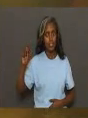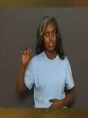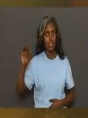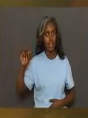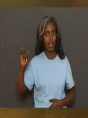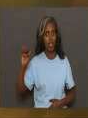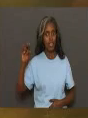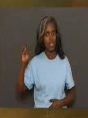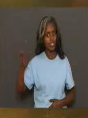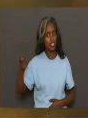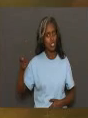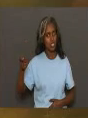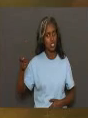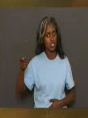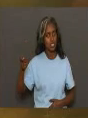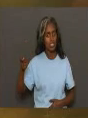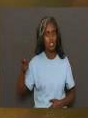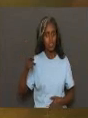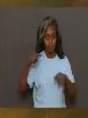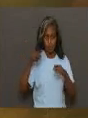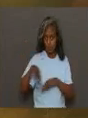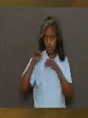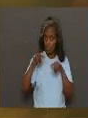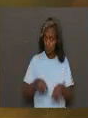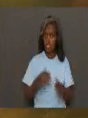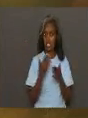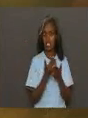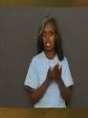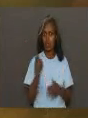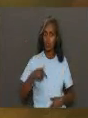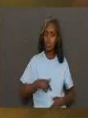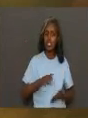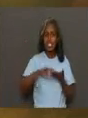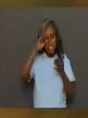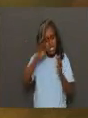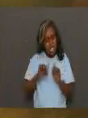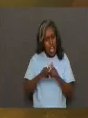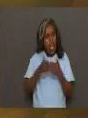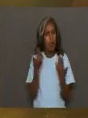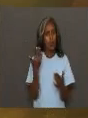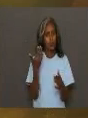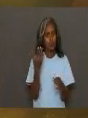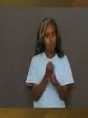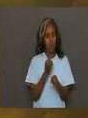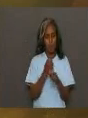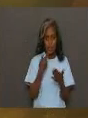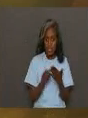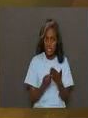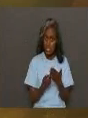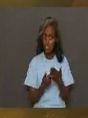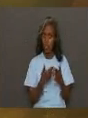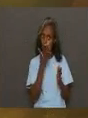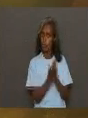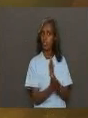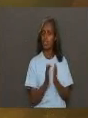Students, in today's lesson, we will study how to perform these